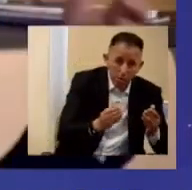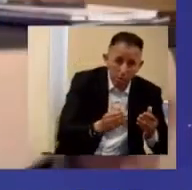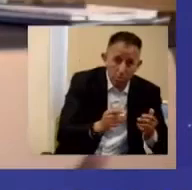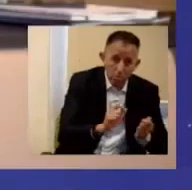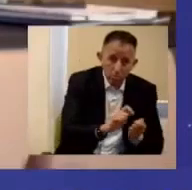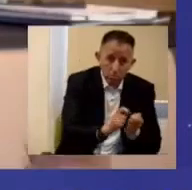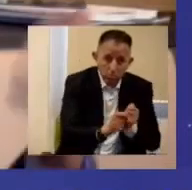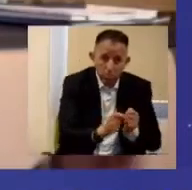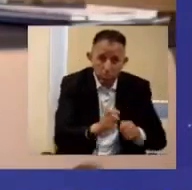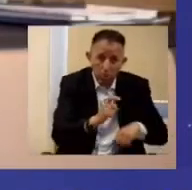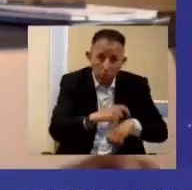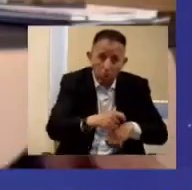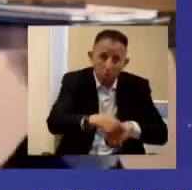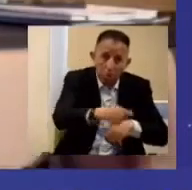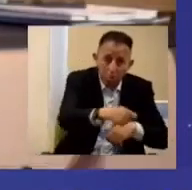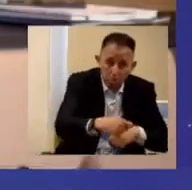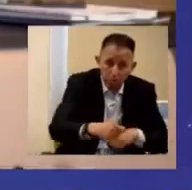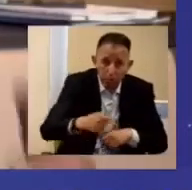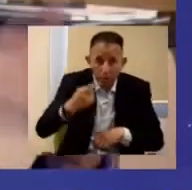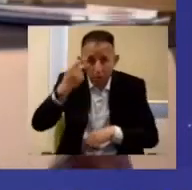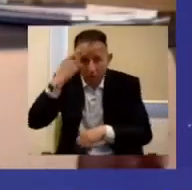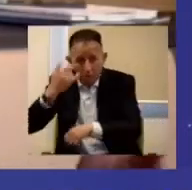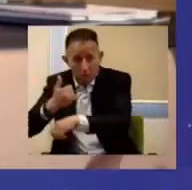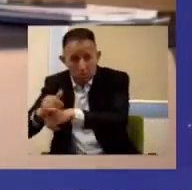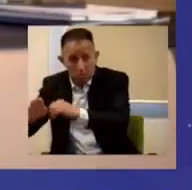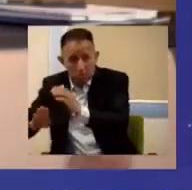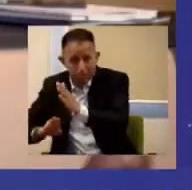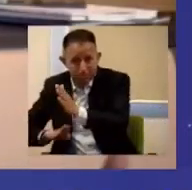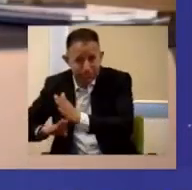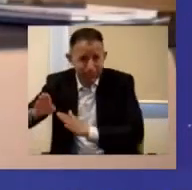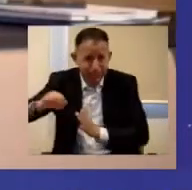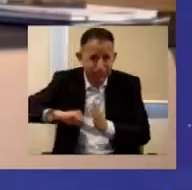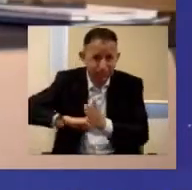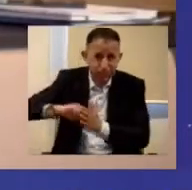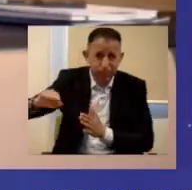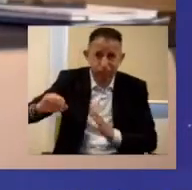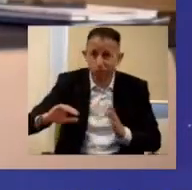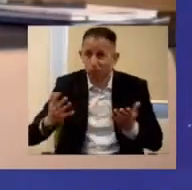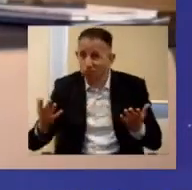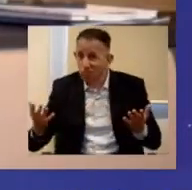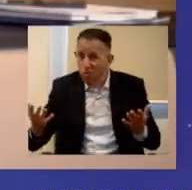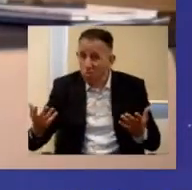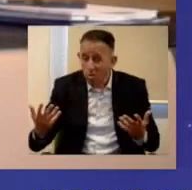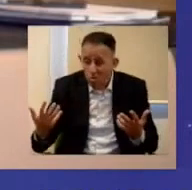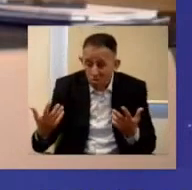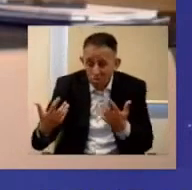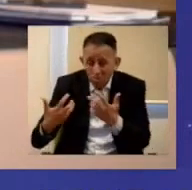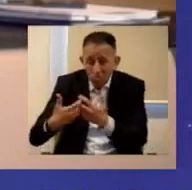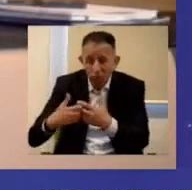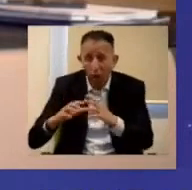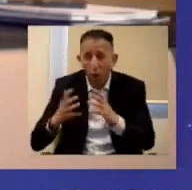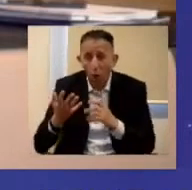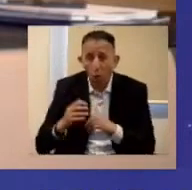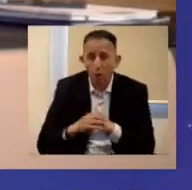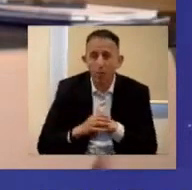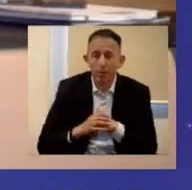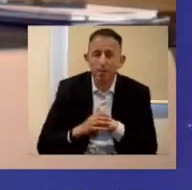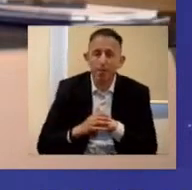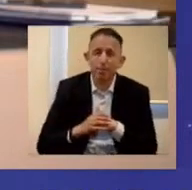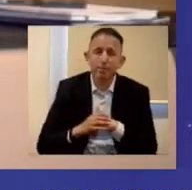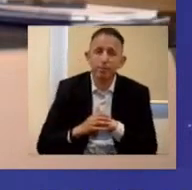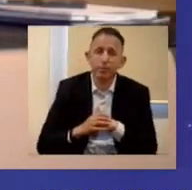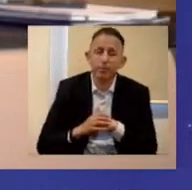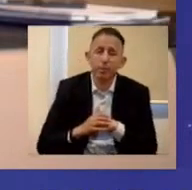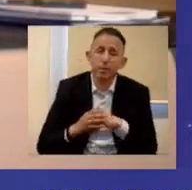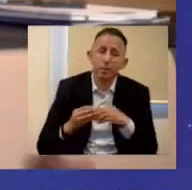so on. You know, there is a big trend now in education that is called assessment for learning, not assessment of